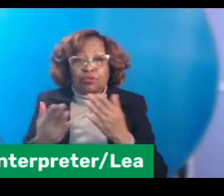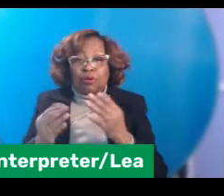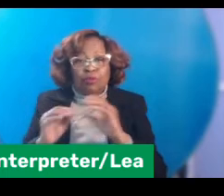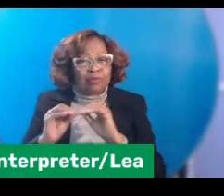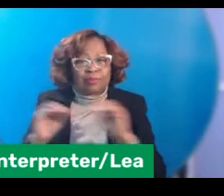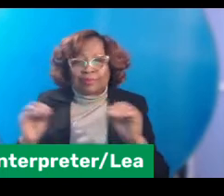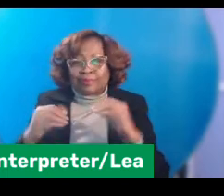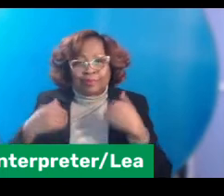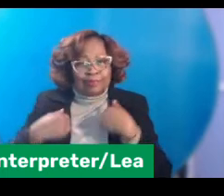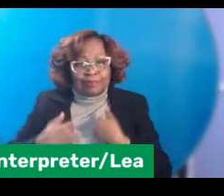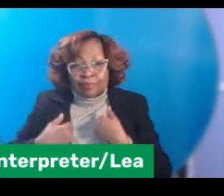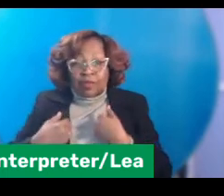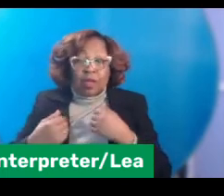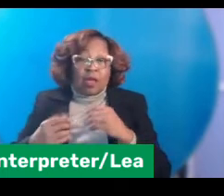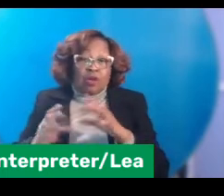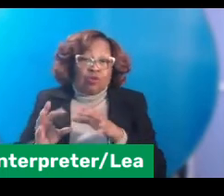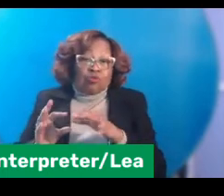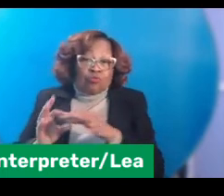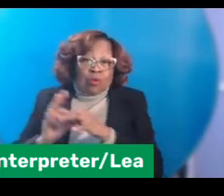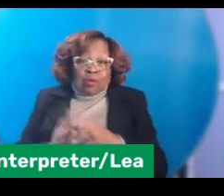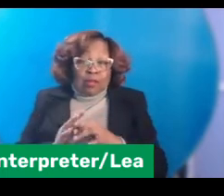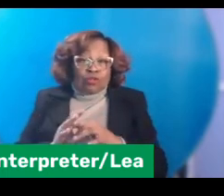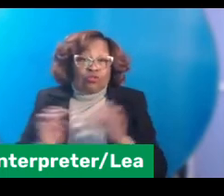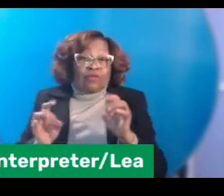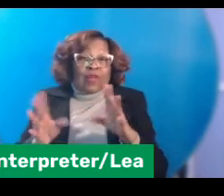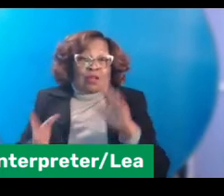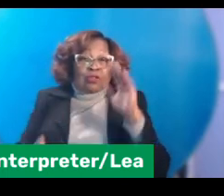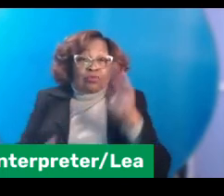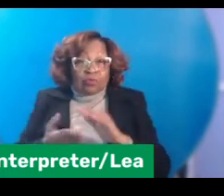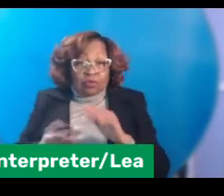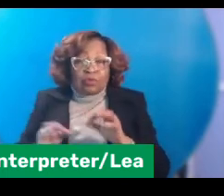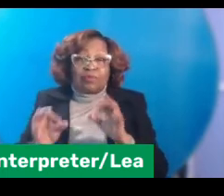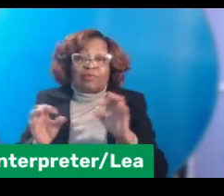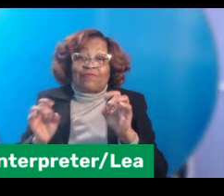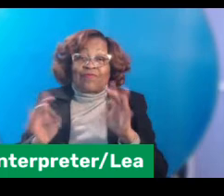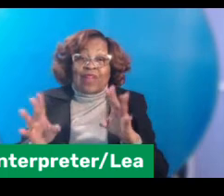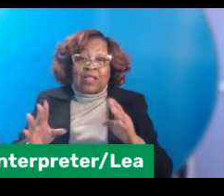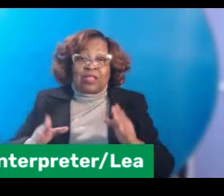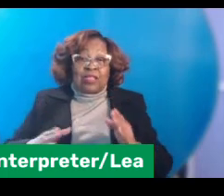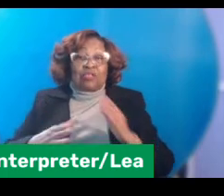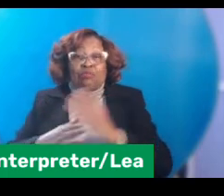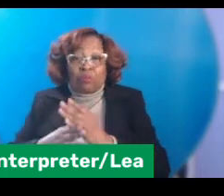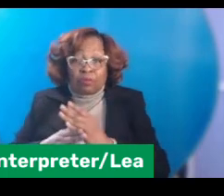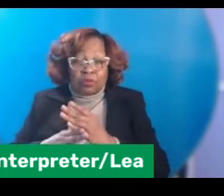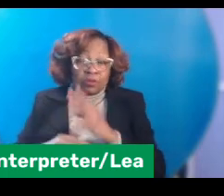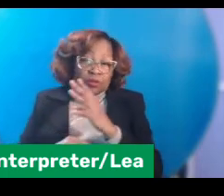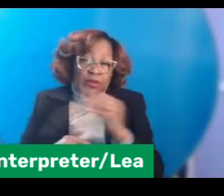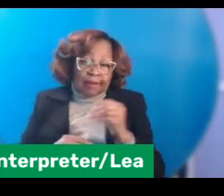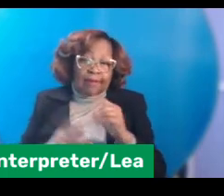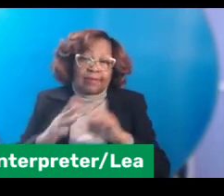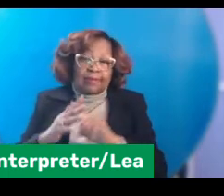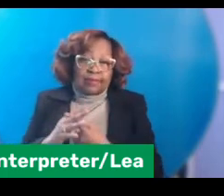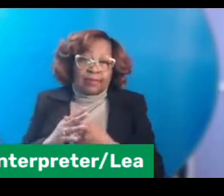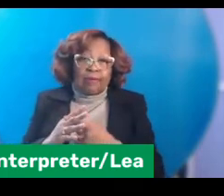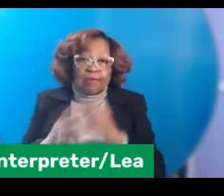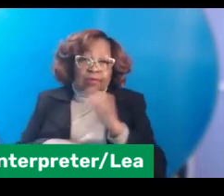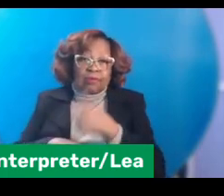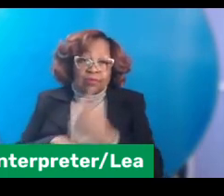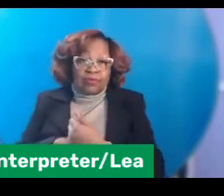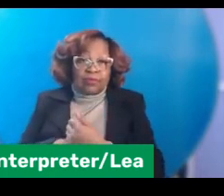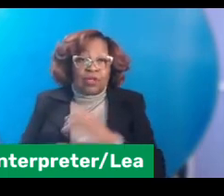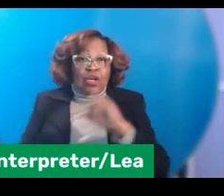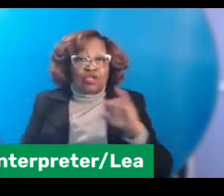tirelessly in violence reduction, violence interruption, and then and starting and founding